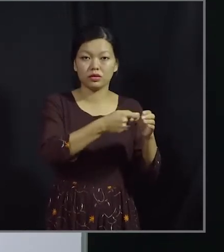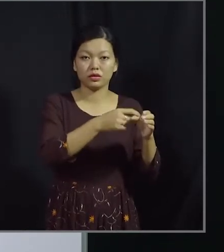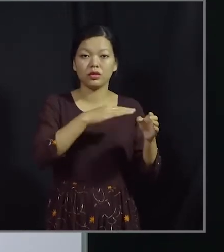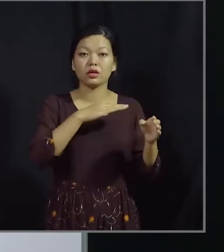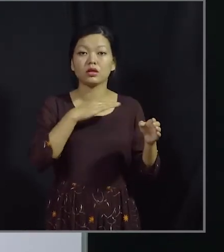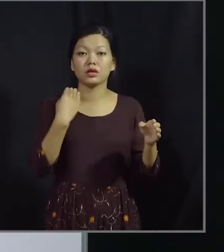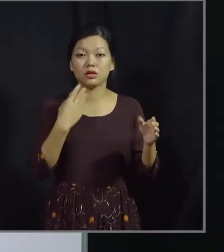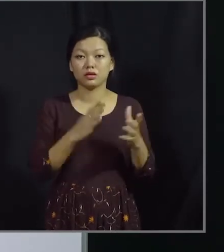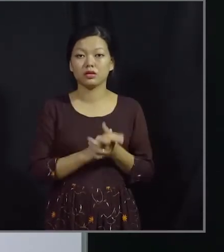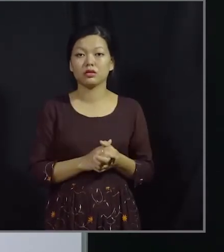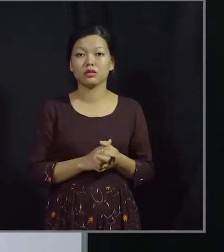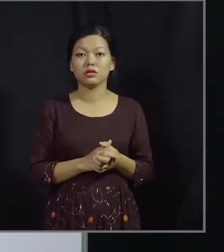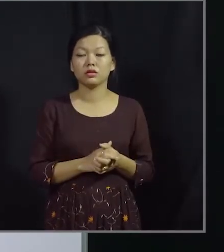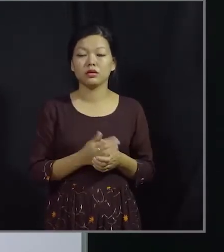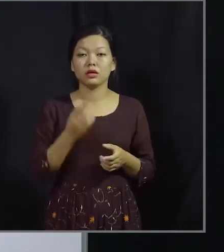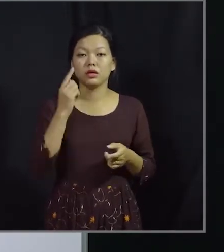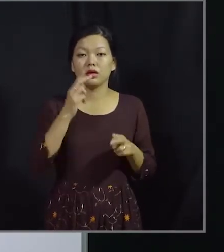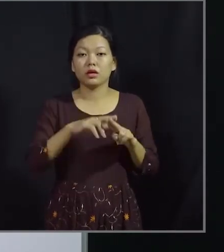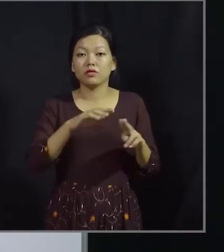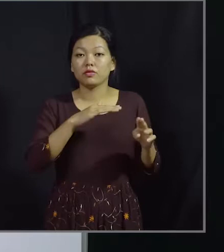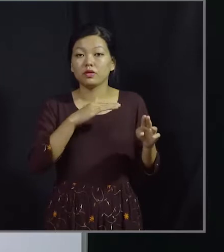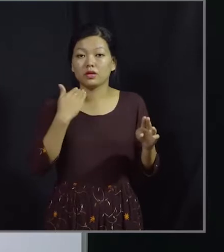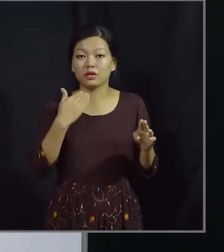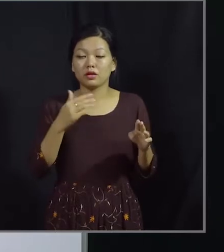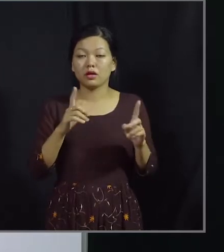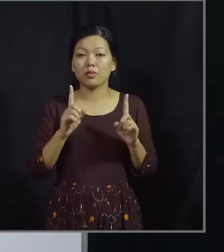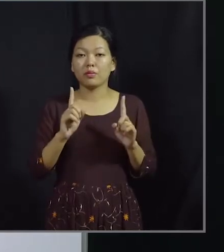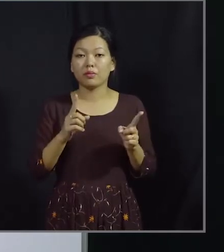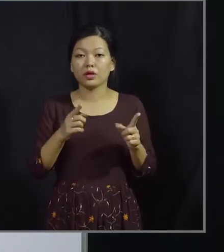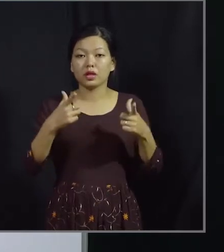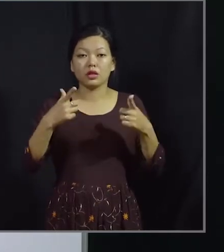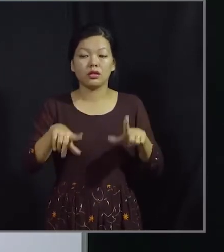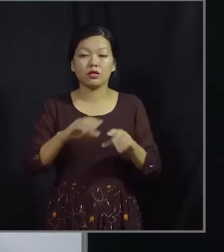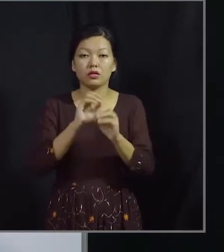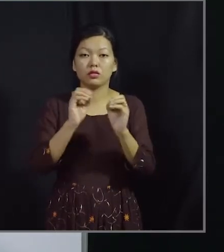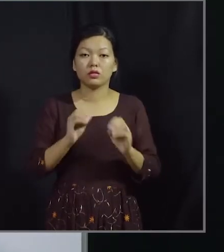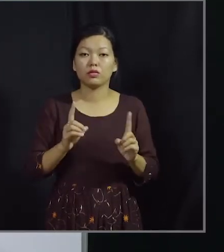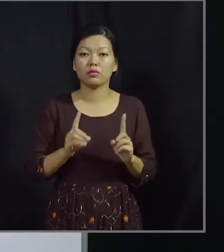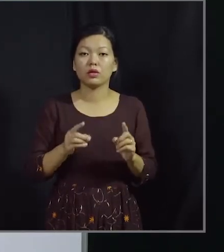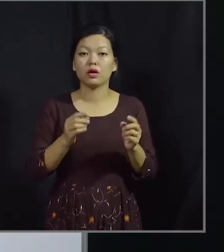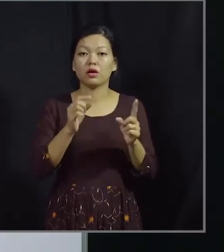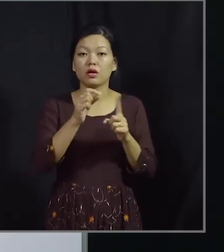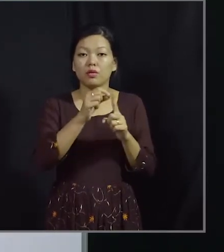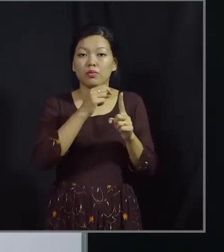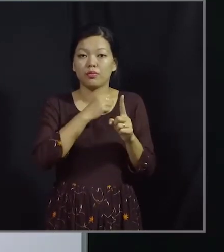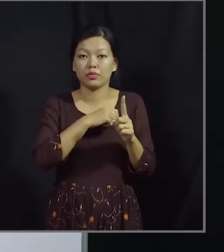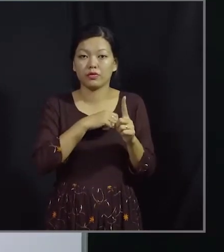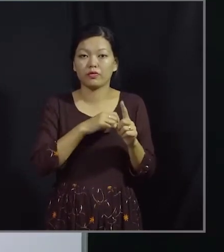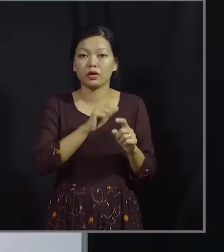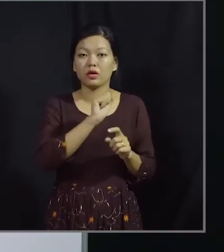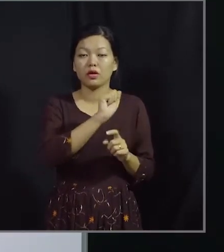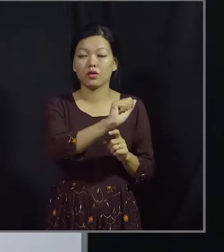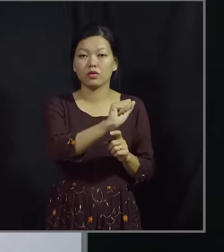also has to take his share, because there may be some profit and losses